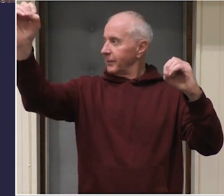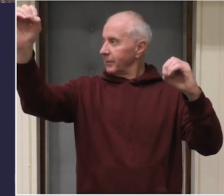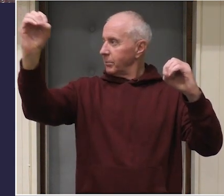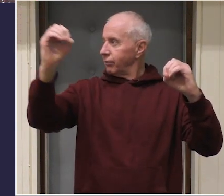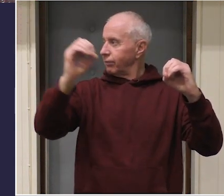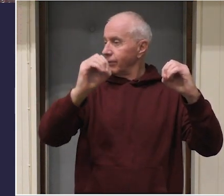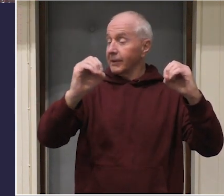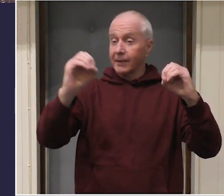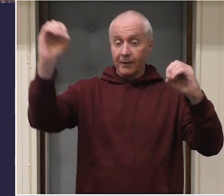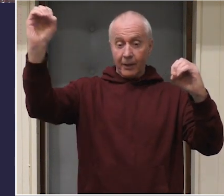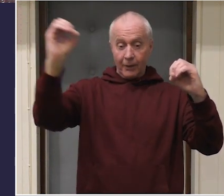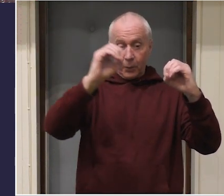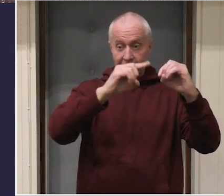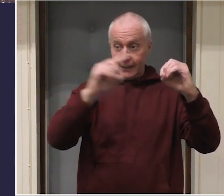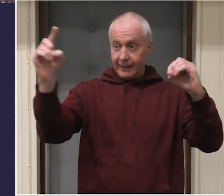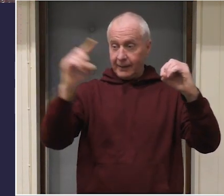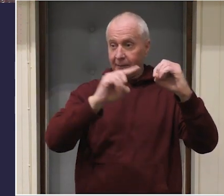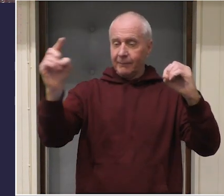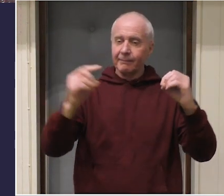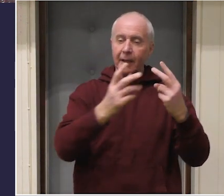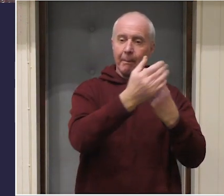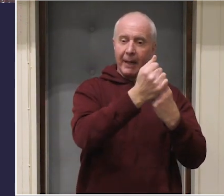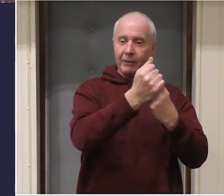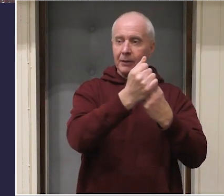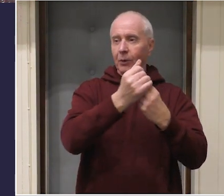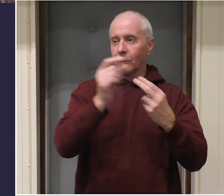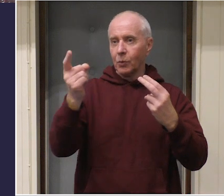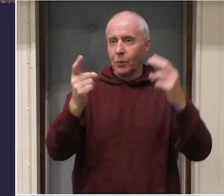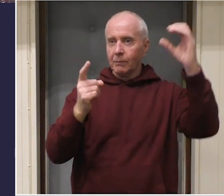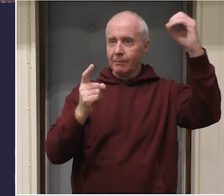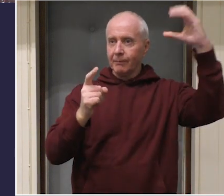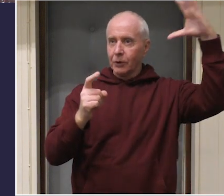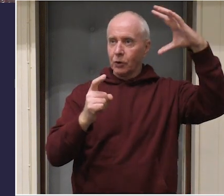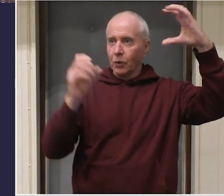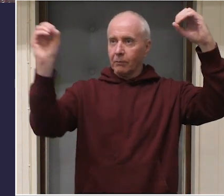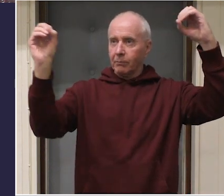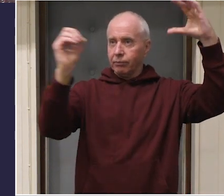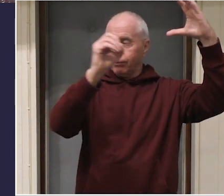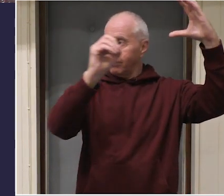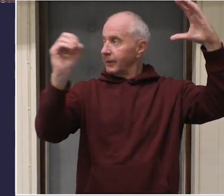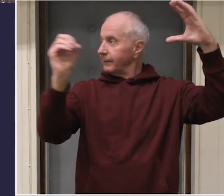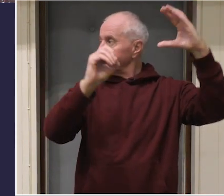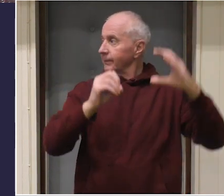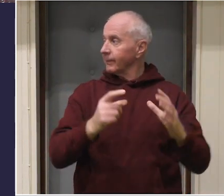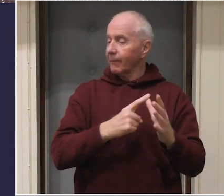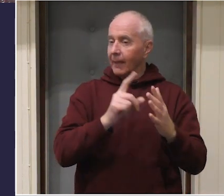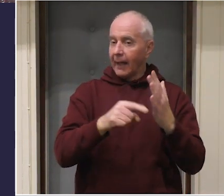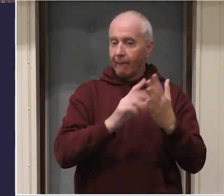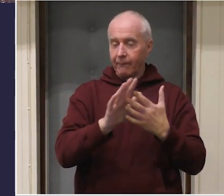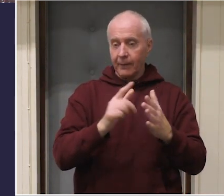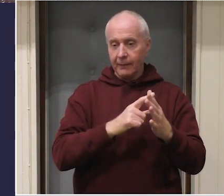It is the closest star, or binary star, to the Sun. Alpha Centauri itself contains two